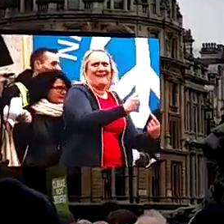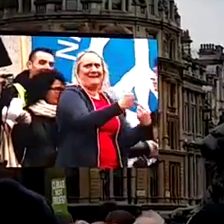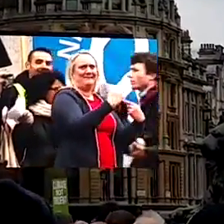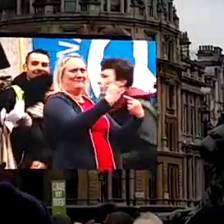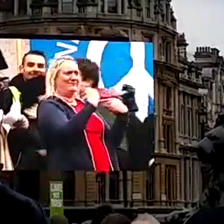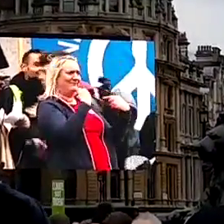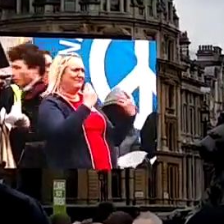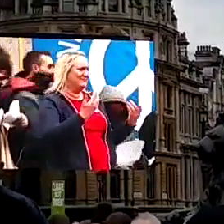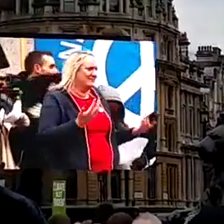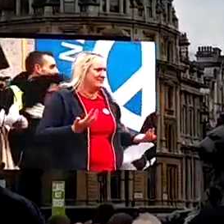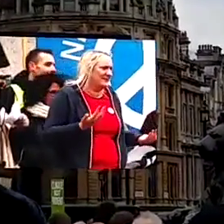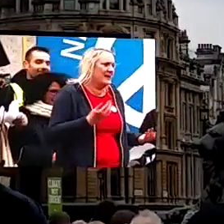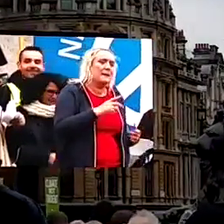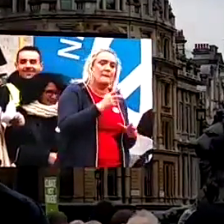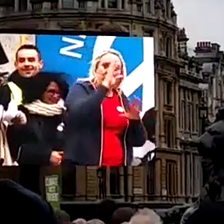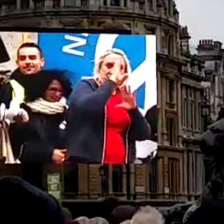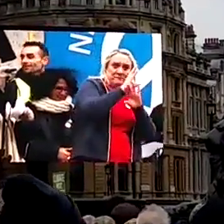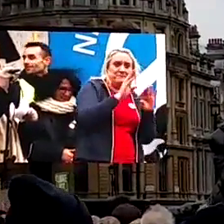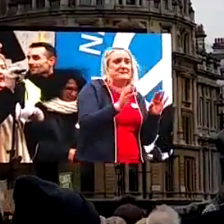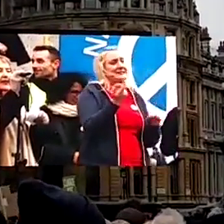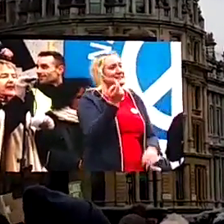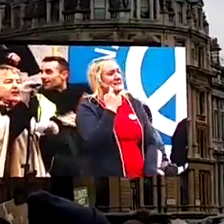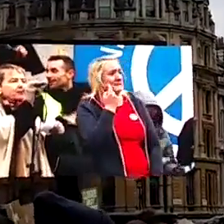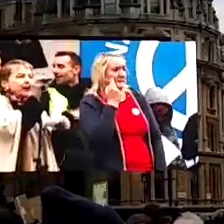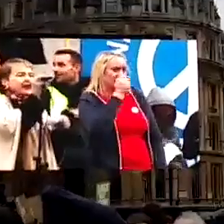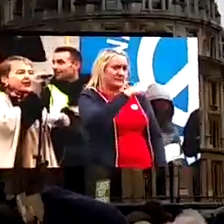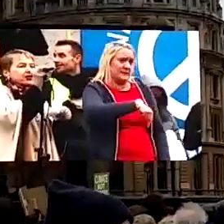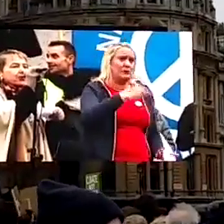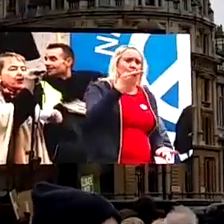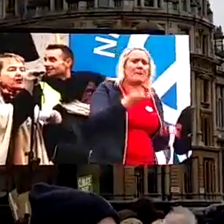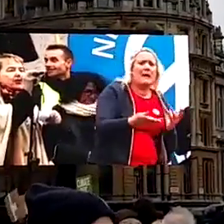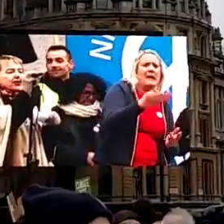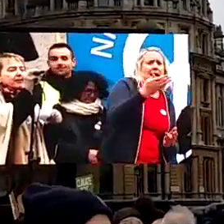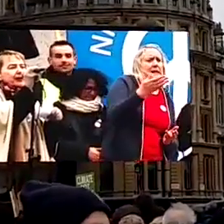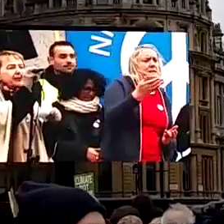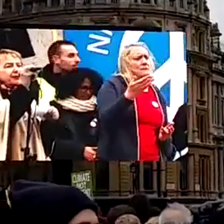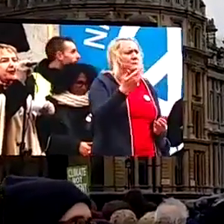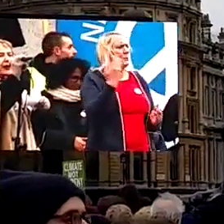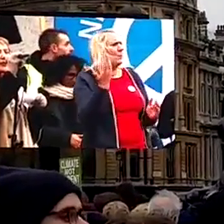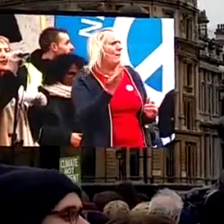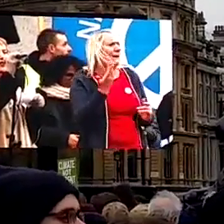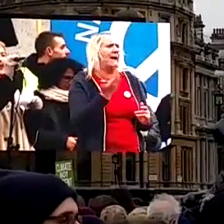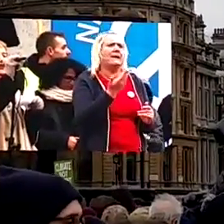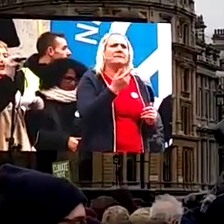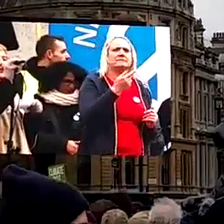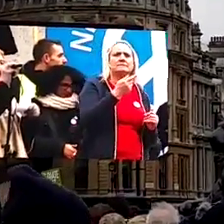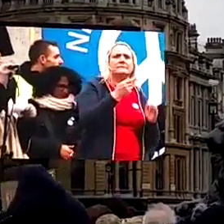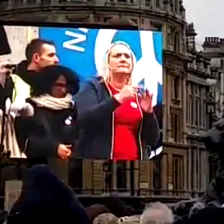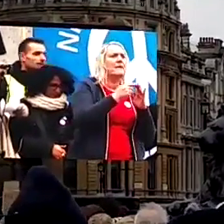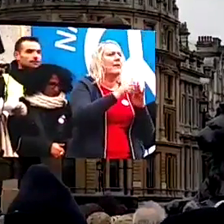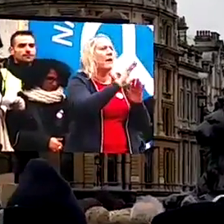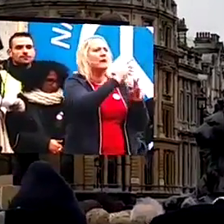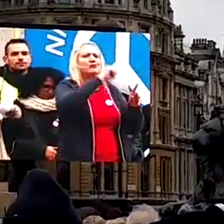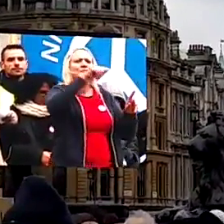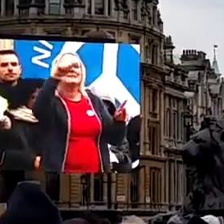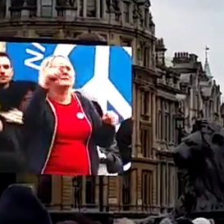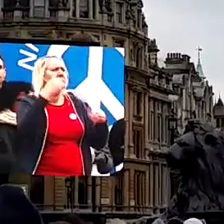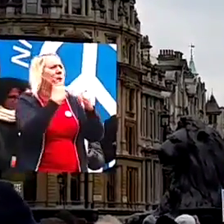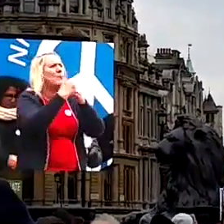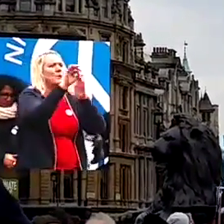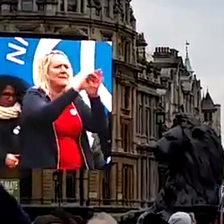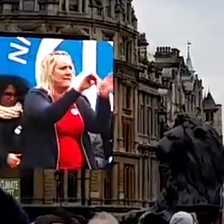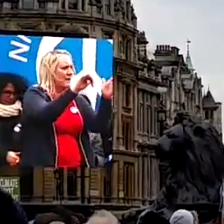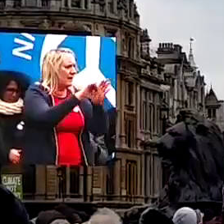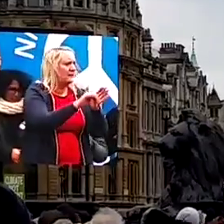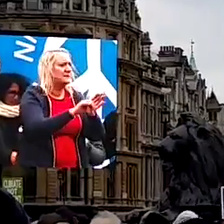that we have it easy in our campaigning compared to what people face in some other countries. And I